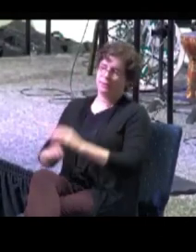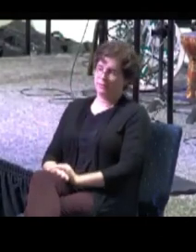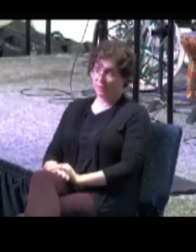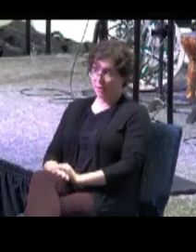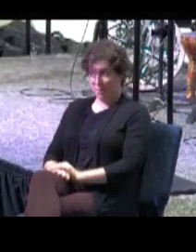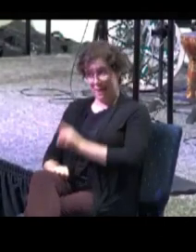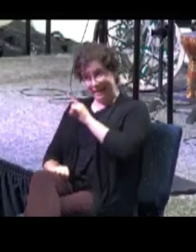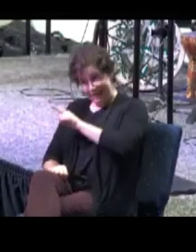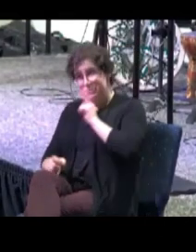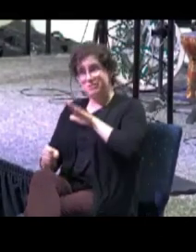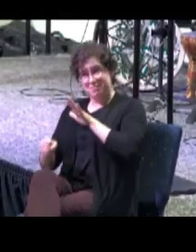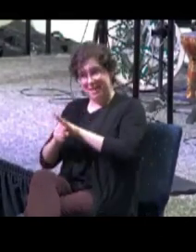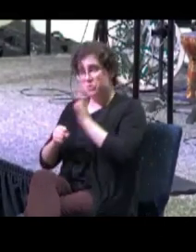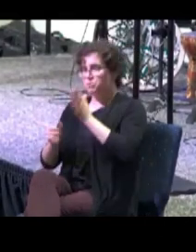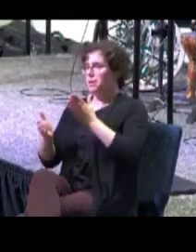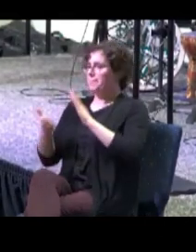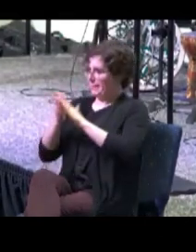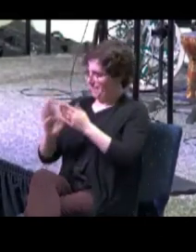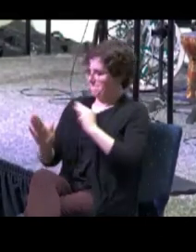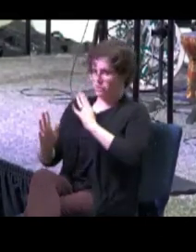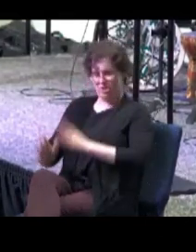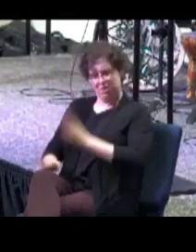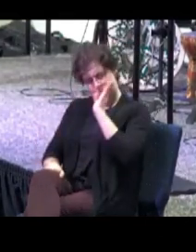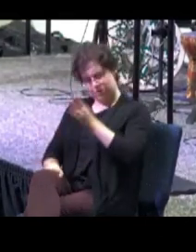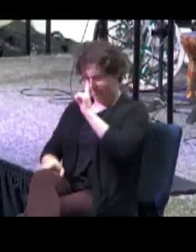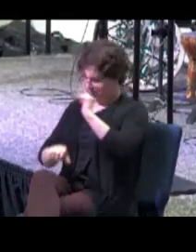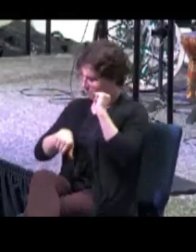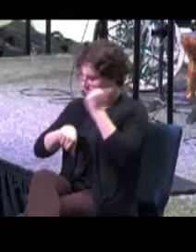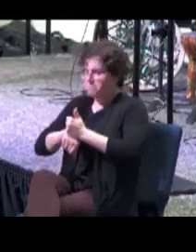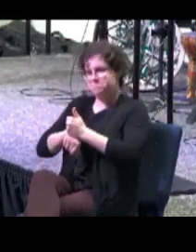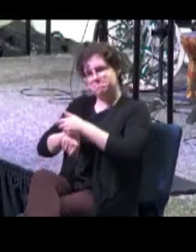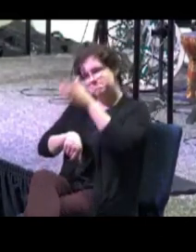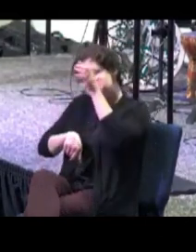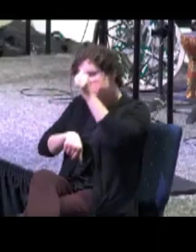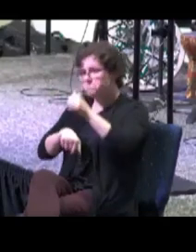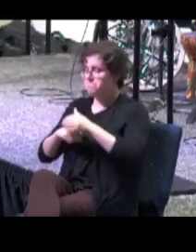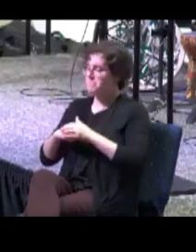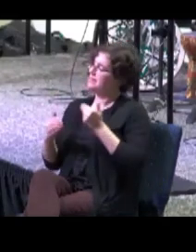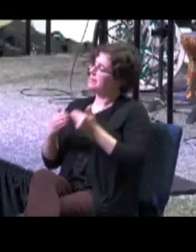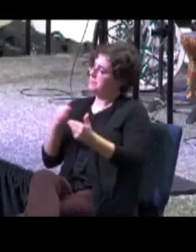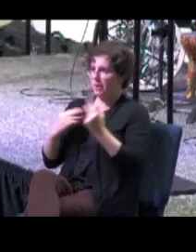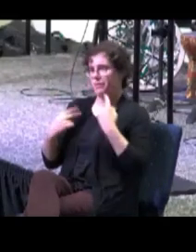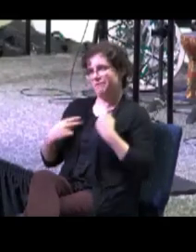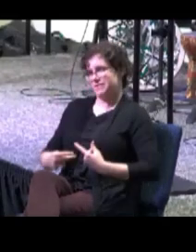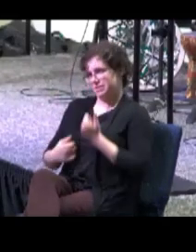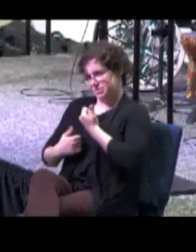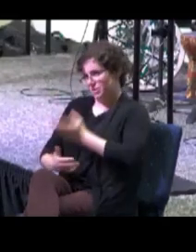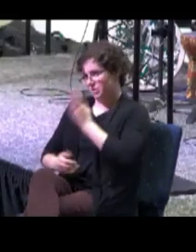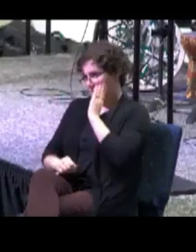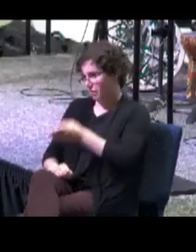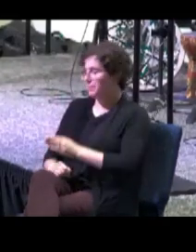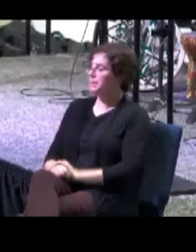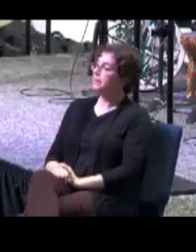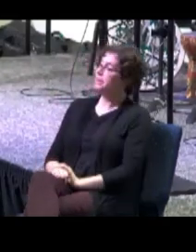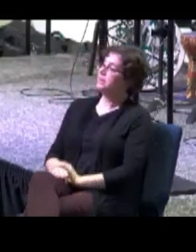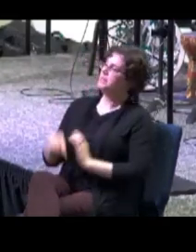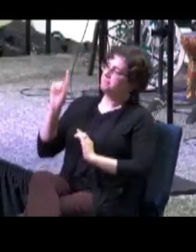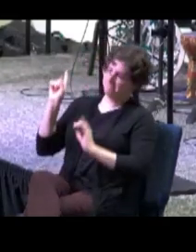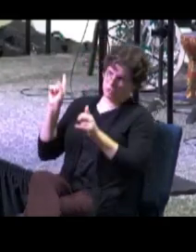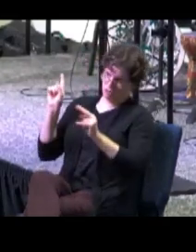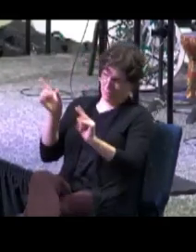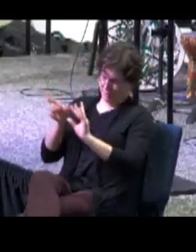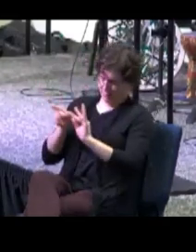was committed to serving as a missionary, physically taxing as that might be. From that point on, my